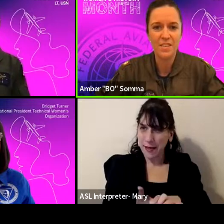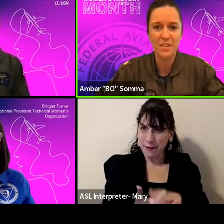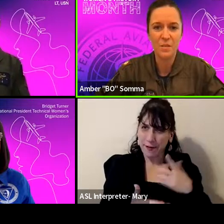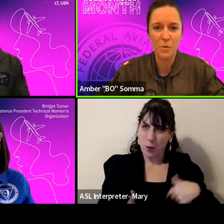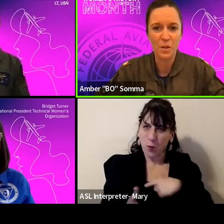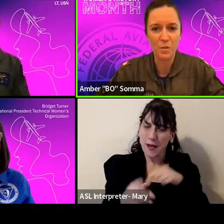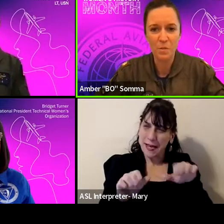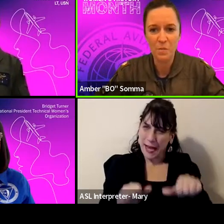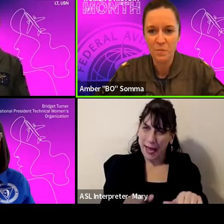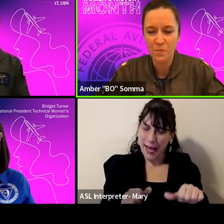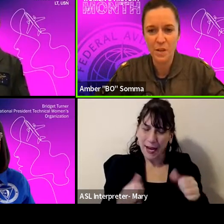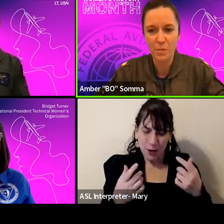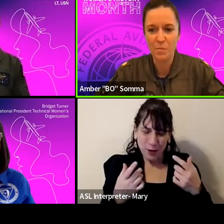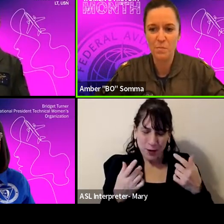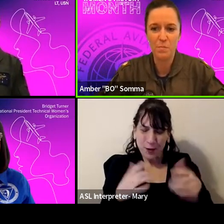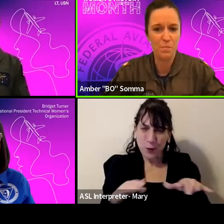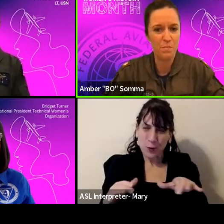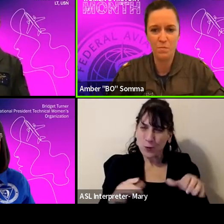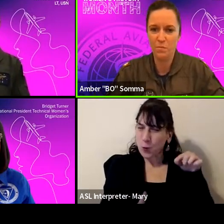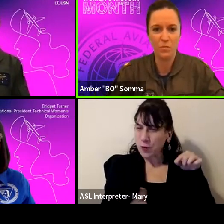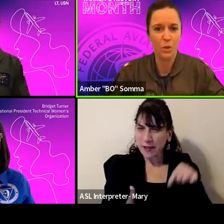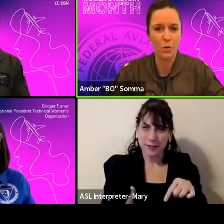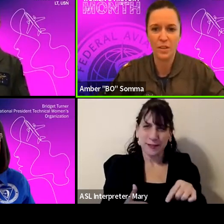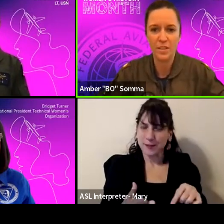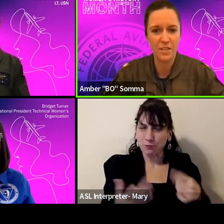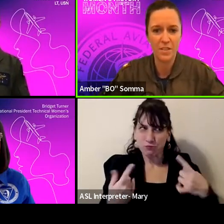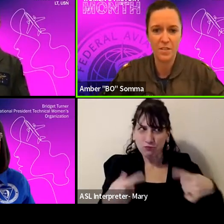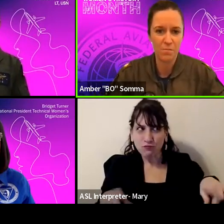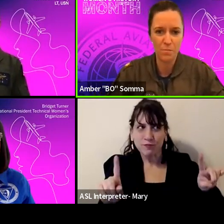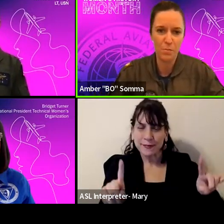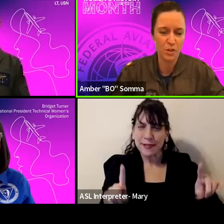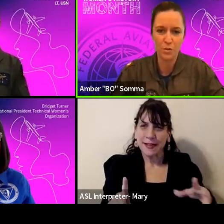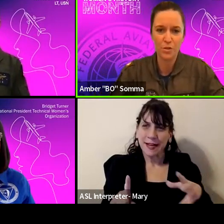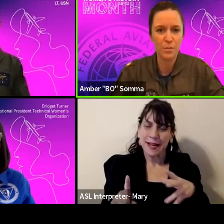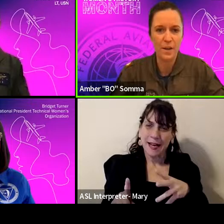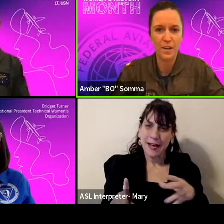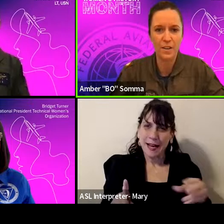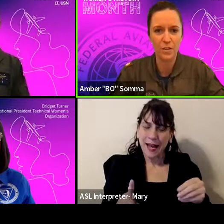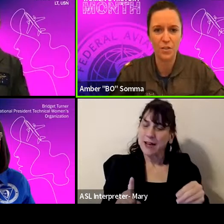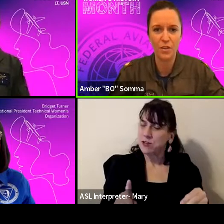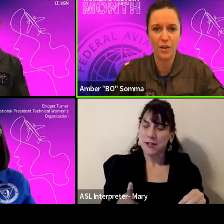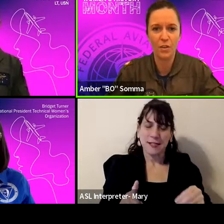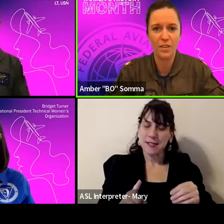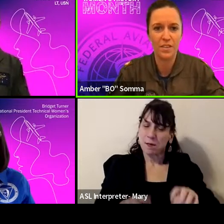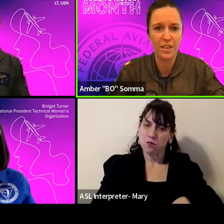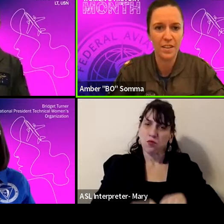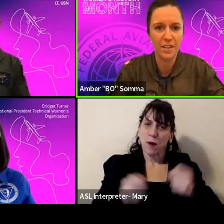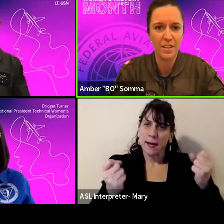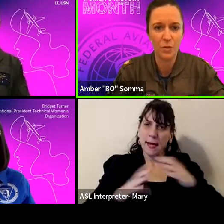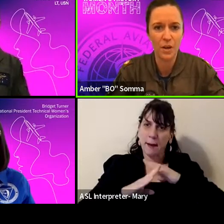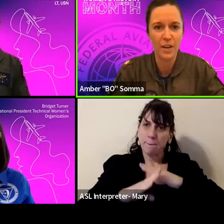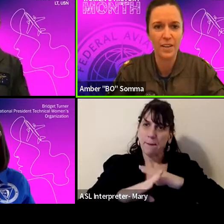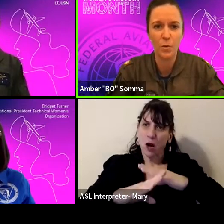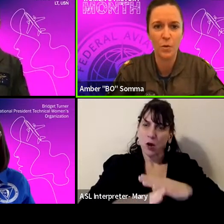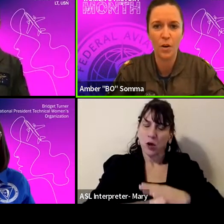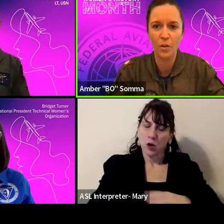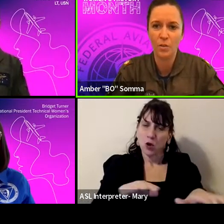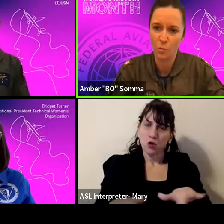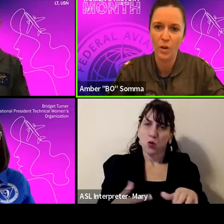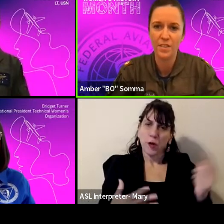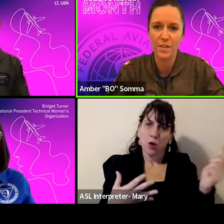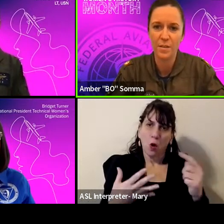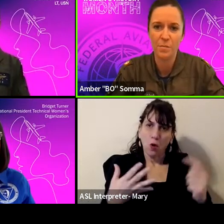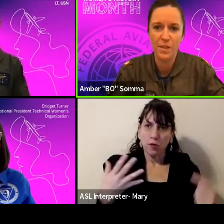can do this, and we're, you know, lowering these pushing through these barriers, doing all these things right, and we're